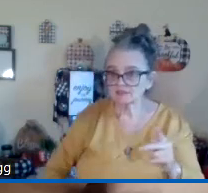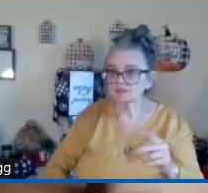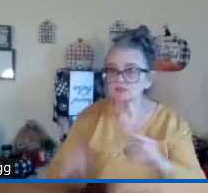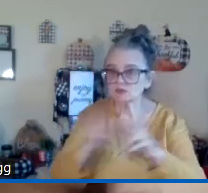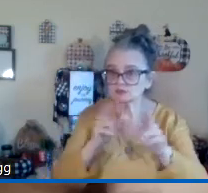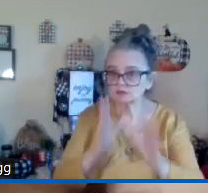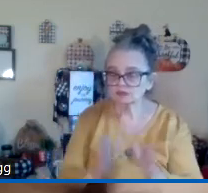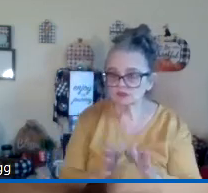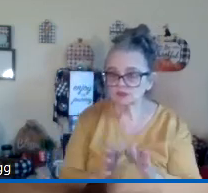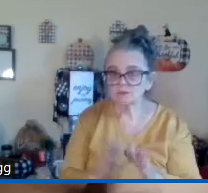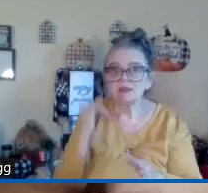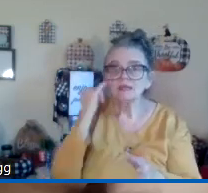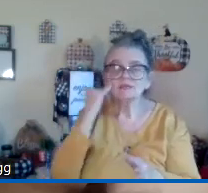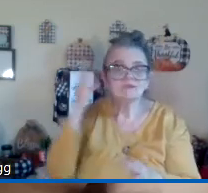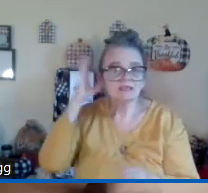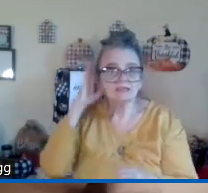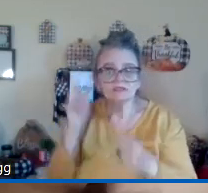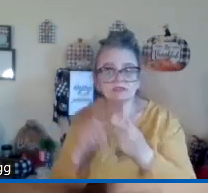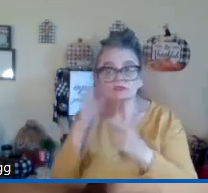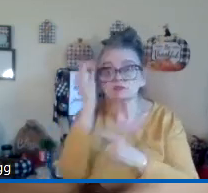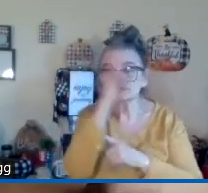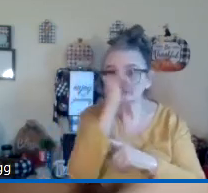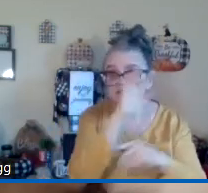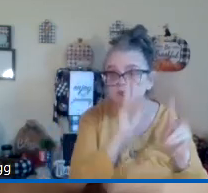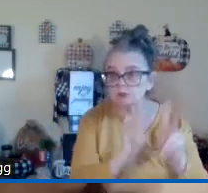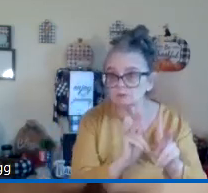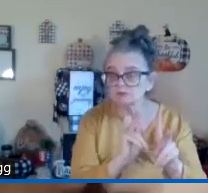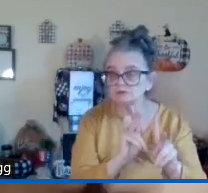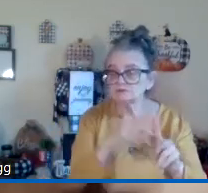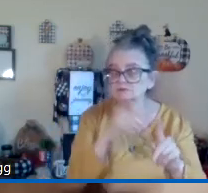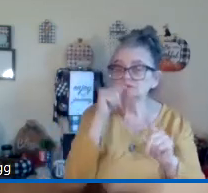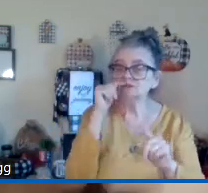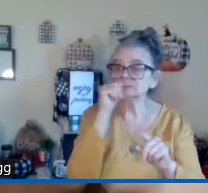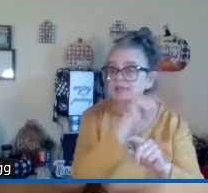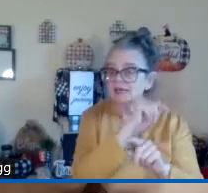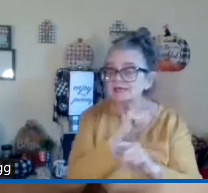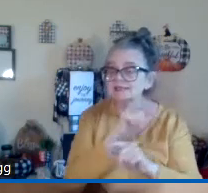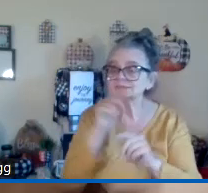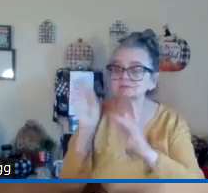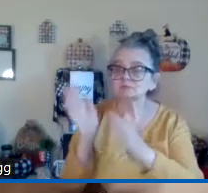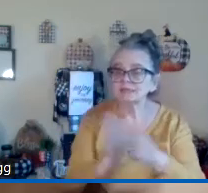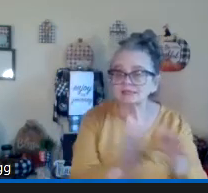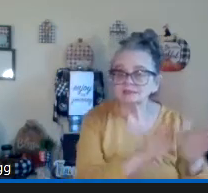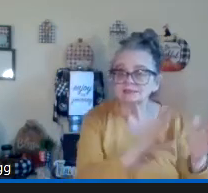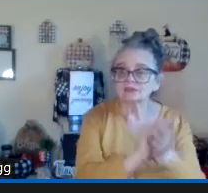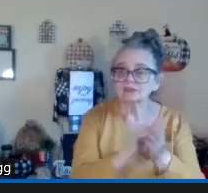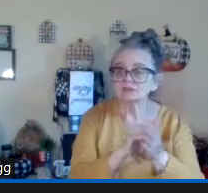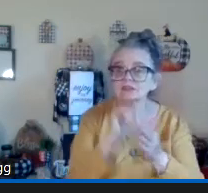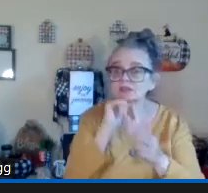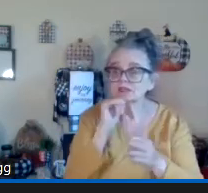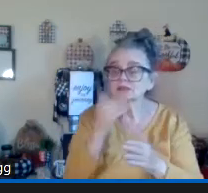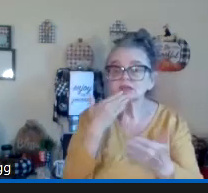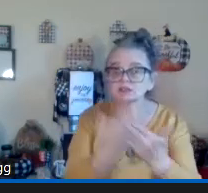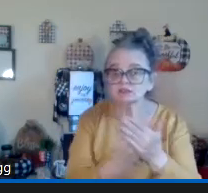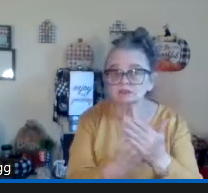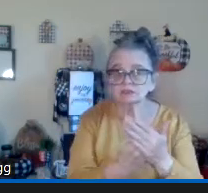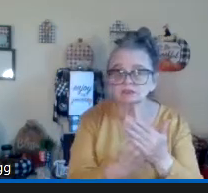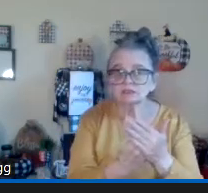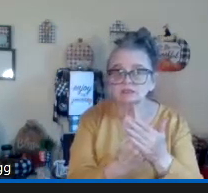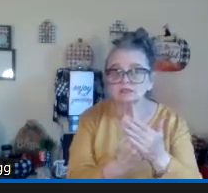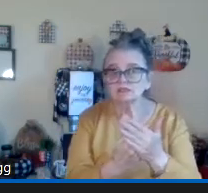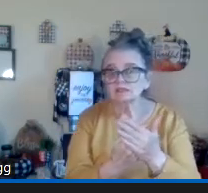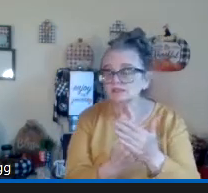over poor people. Wow. He's trying to be the same as us, lion, but